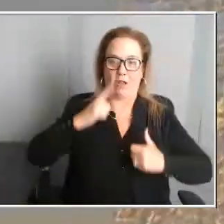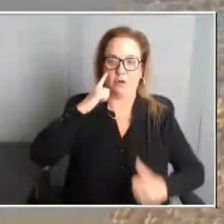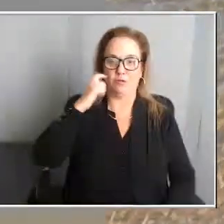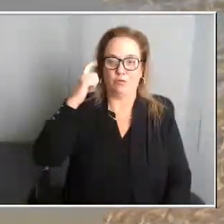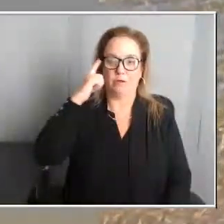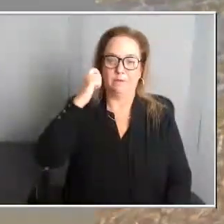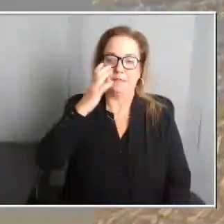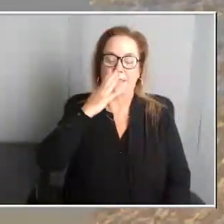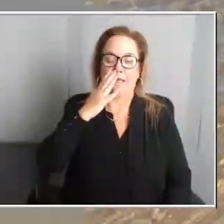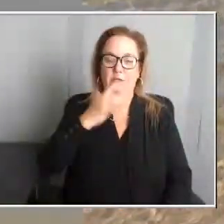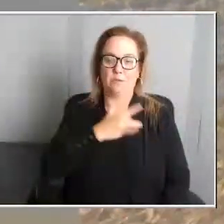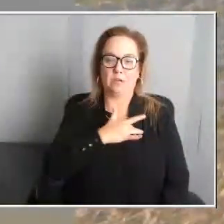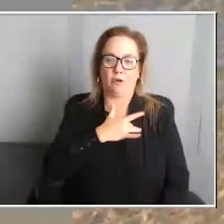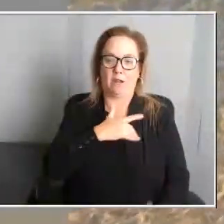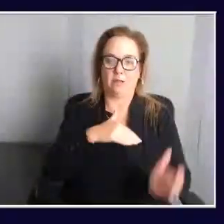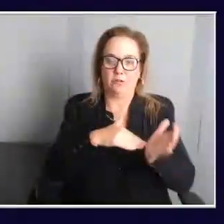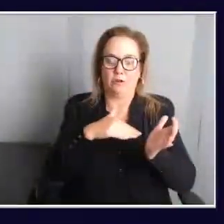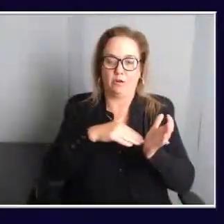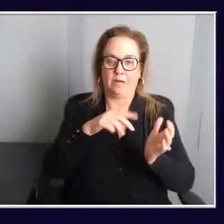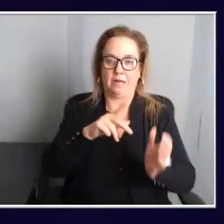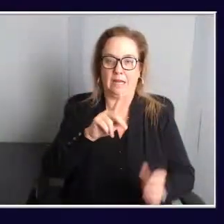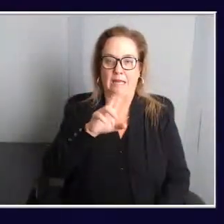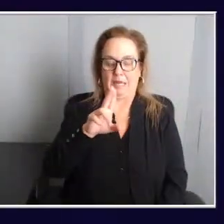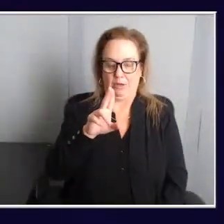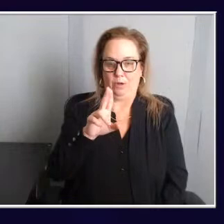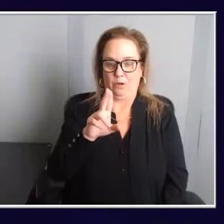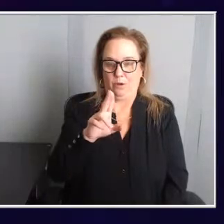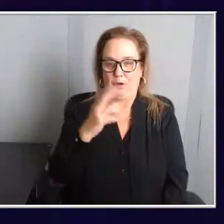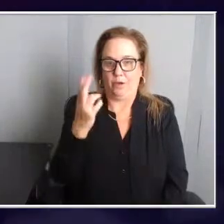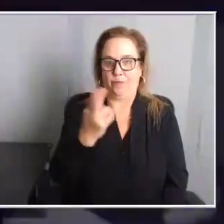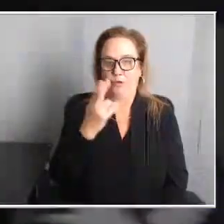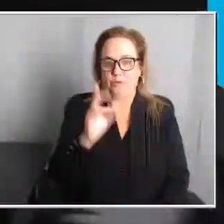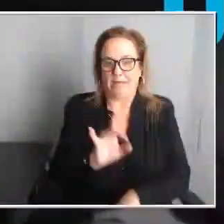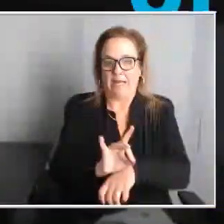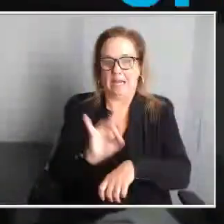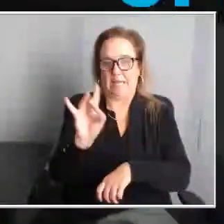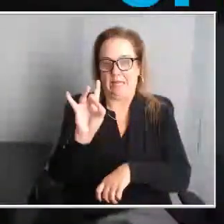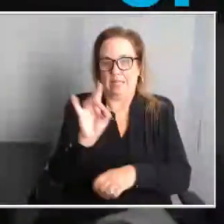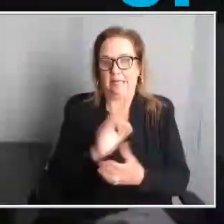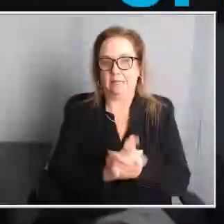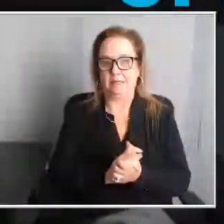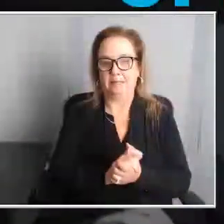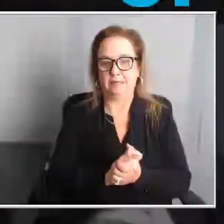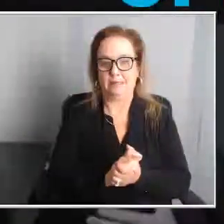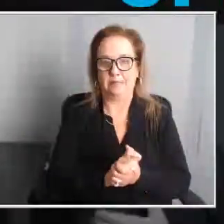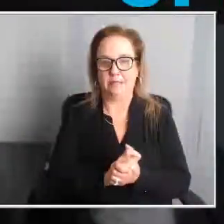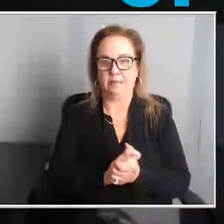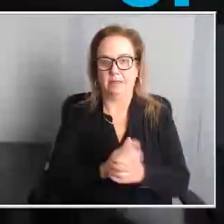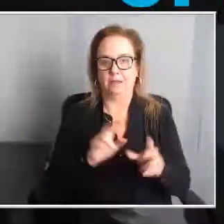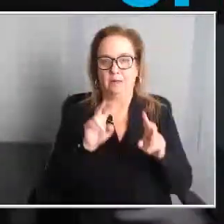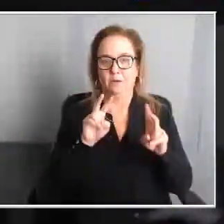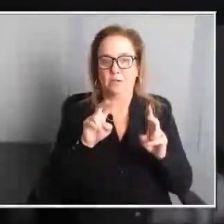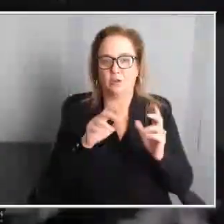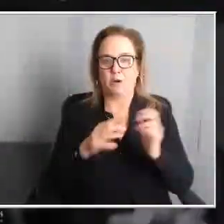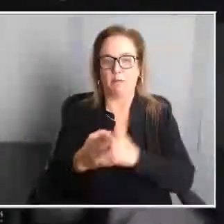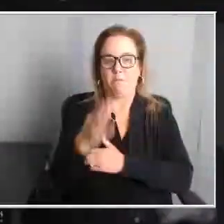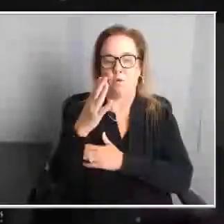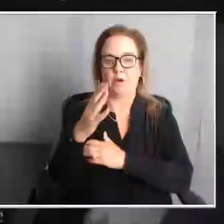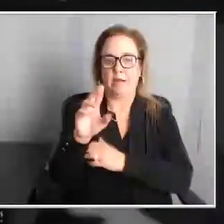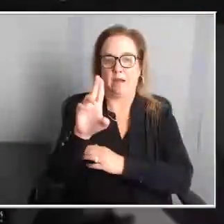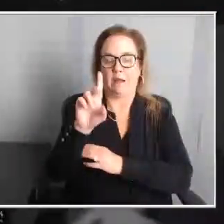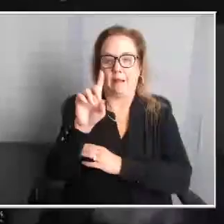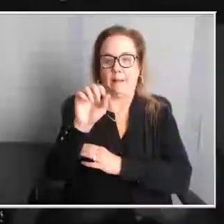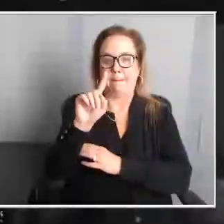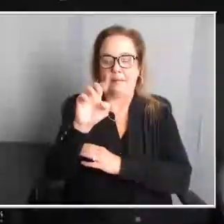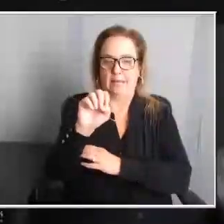to his cardiologist right here at the health system, Thursday at 8 a.m. Subscribe to our morning medical update and Open